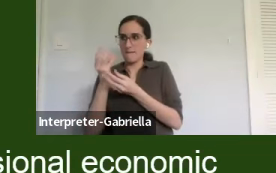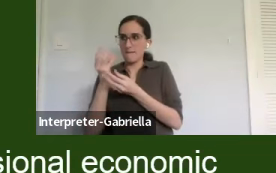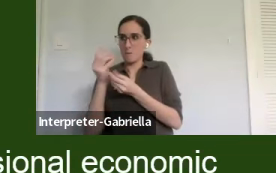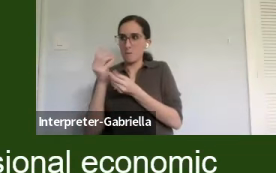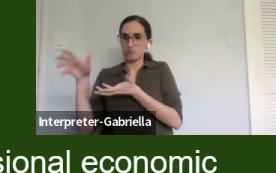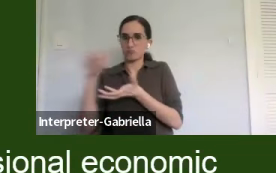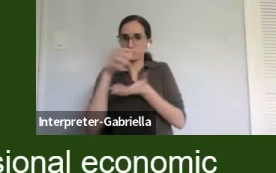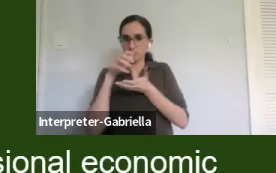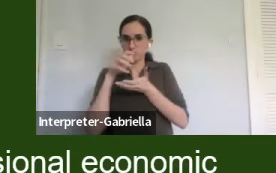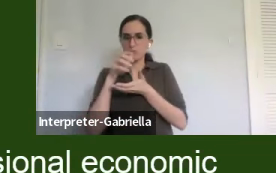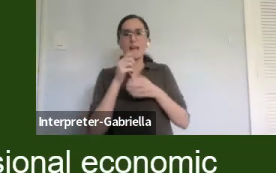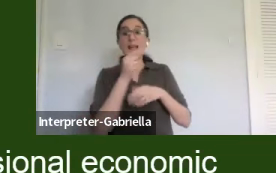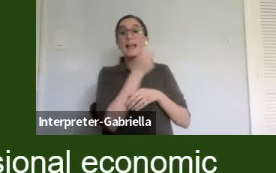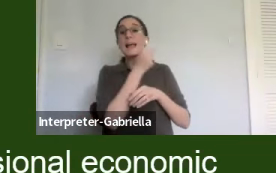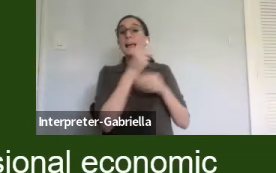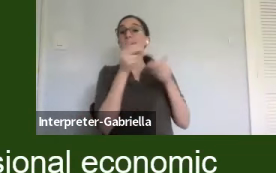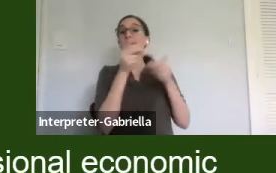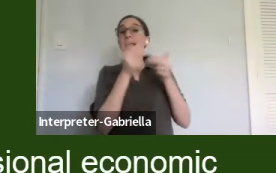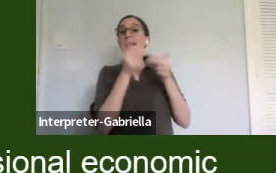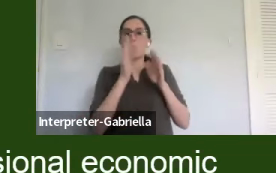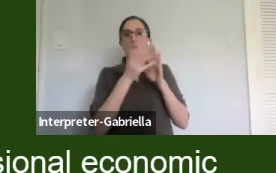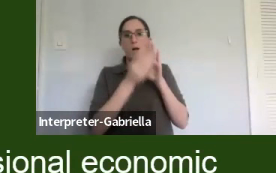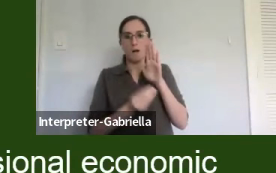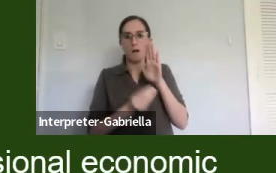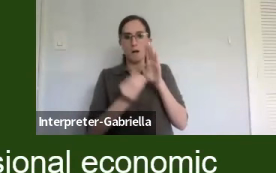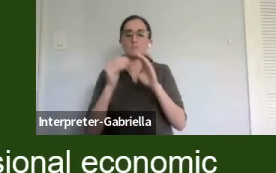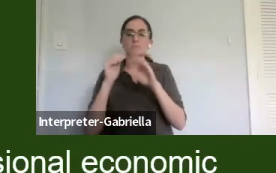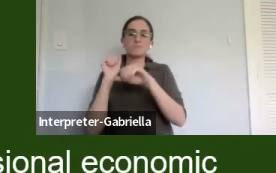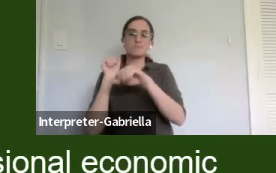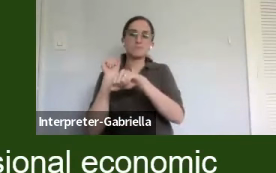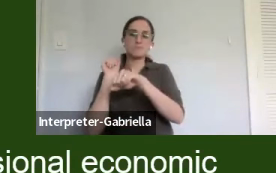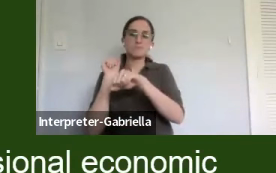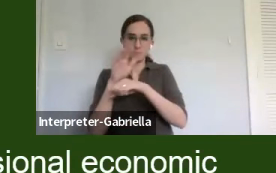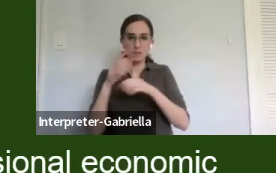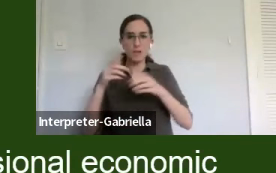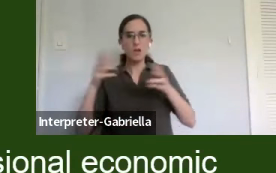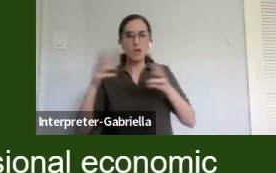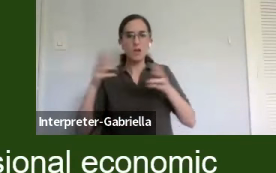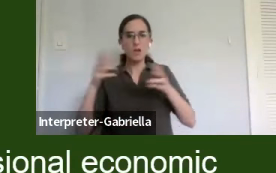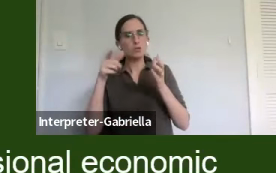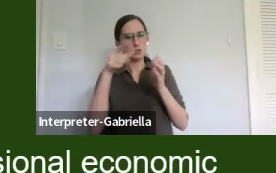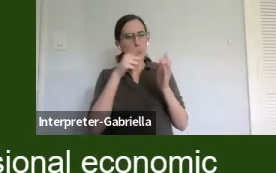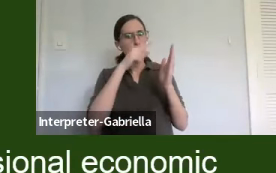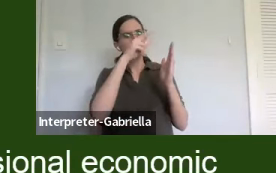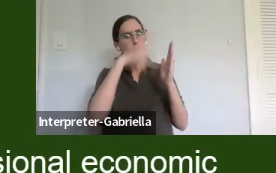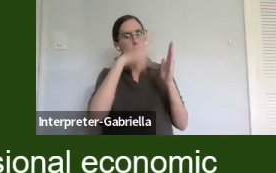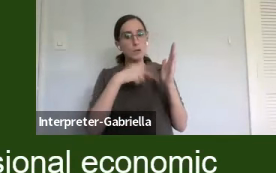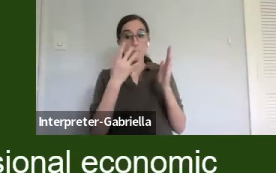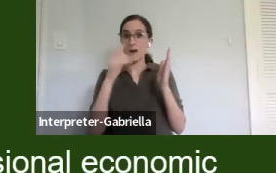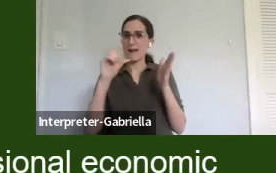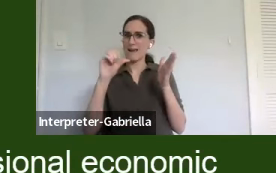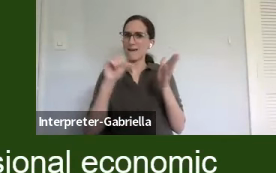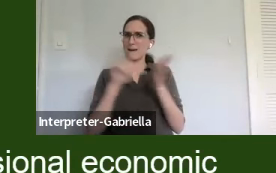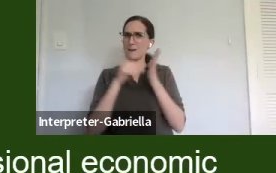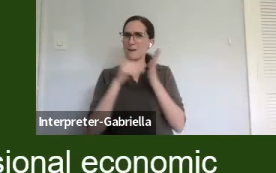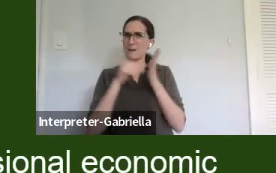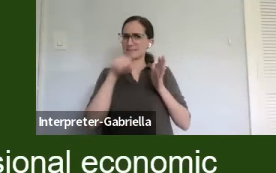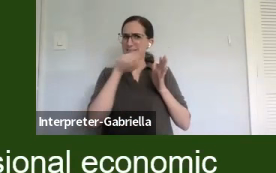encourage you to spend a few minutes going through them. It's really impressive, the team of people that we have working on this work